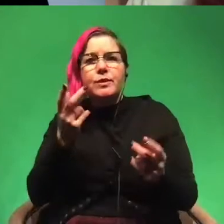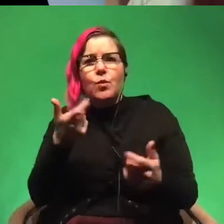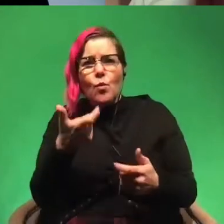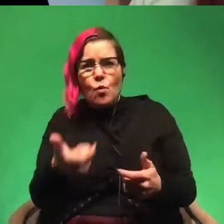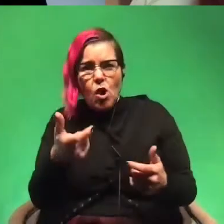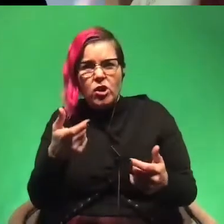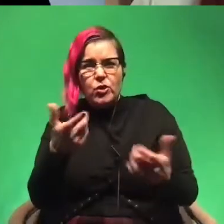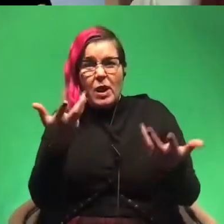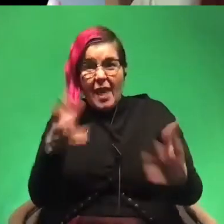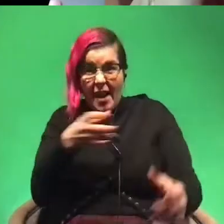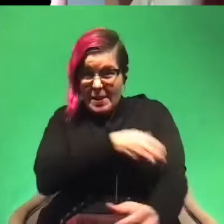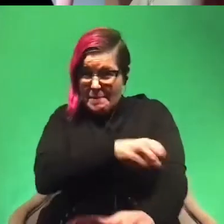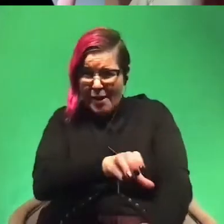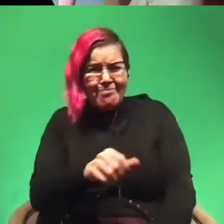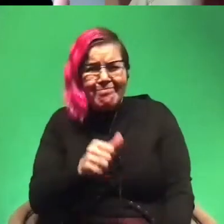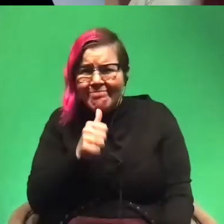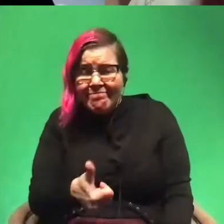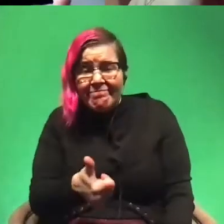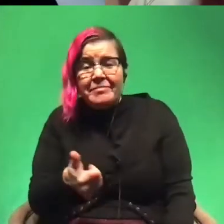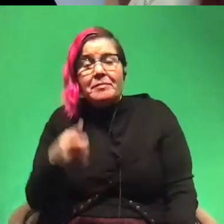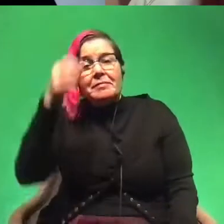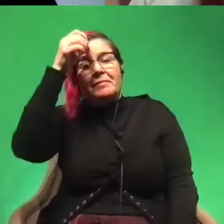at all. And